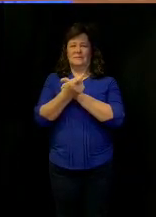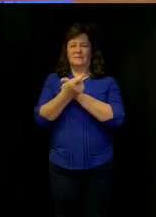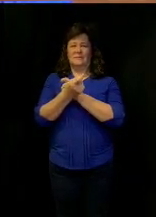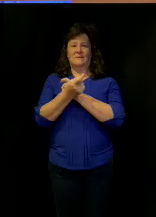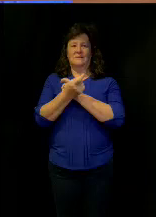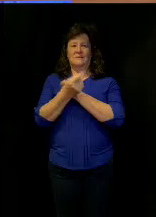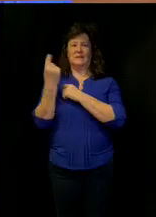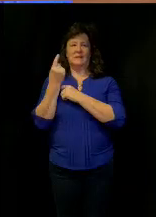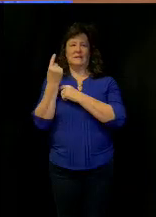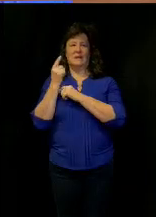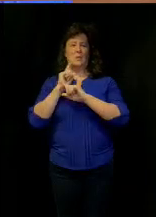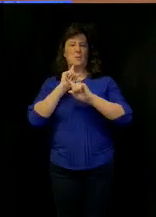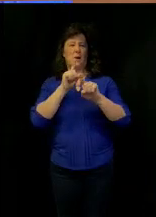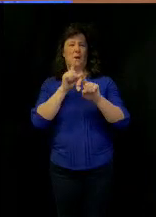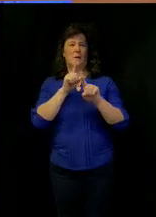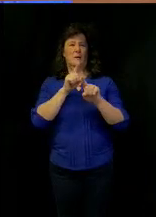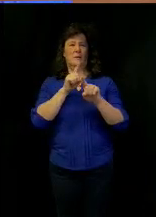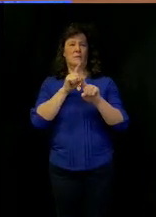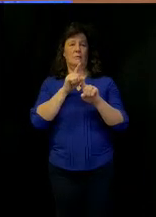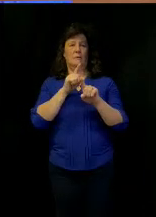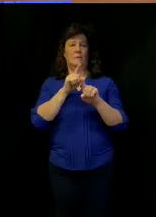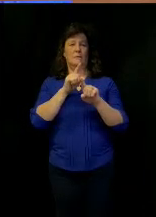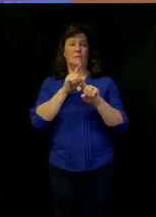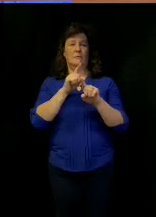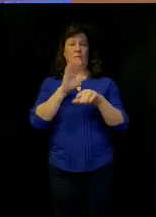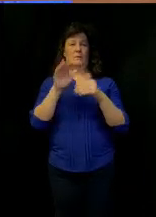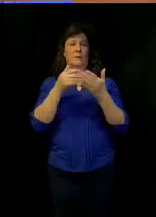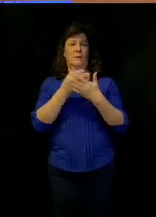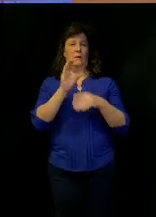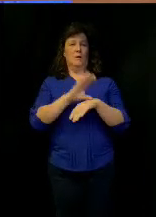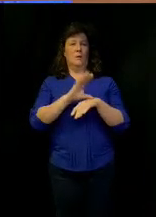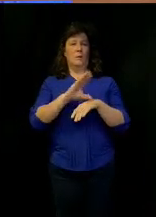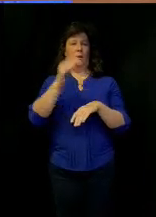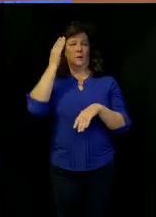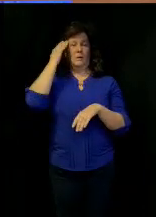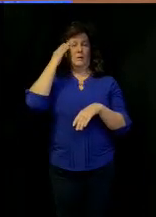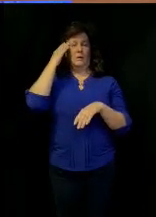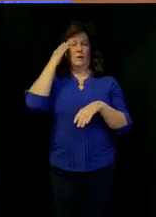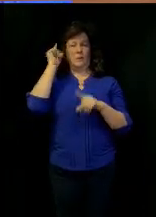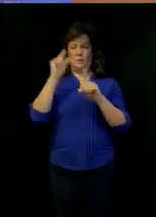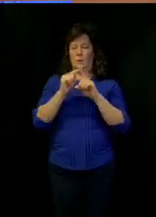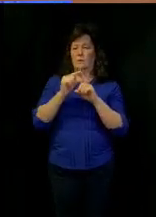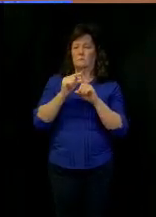Somebody came here one time, they said, you know what stood out to me? The whole church knows the word. I said, yes.